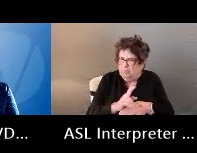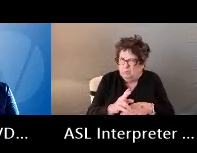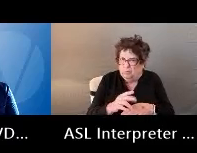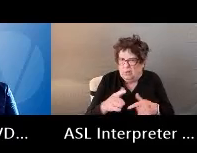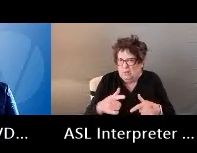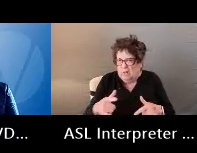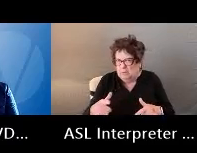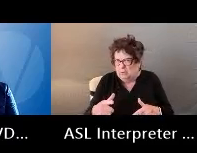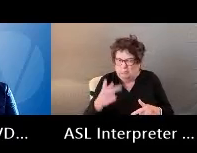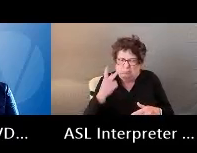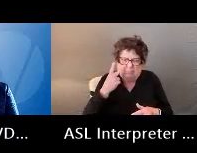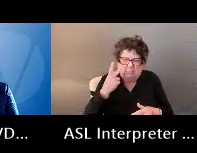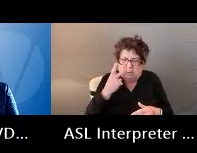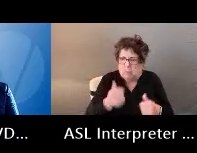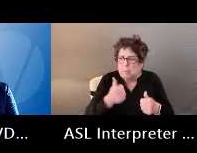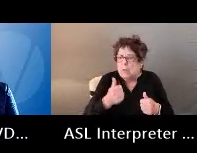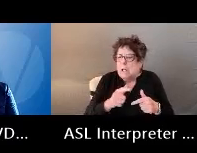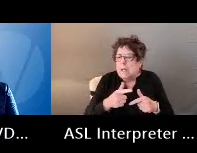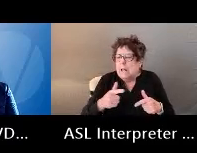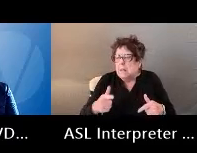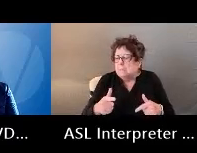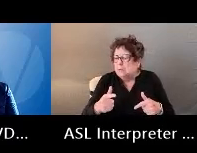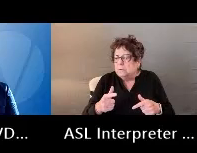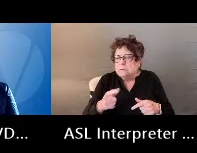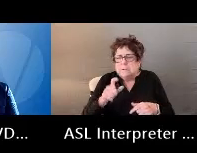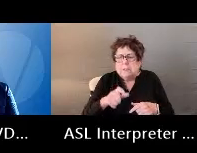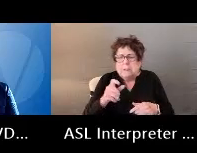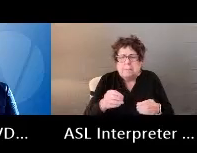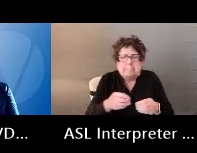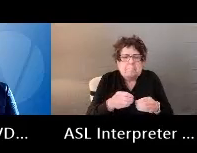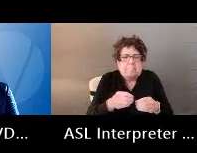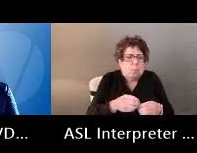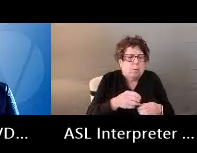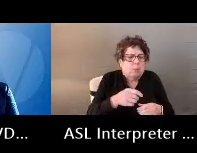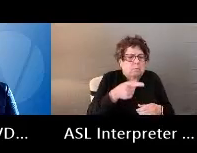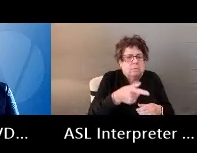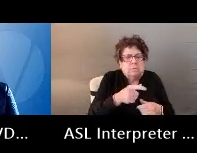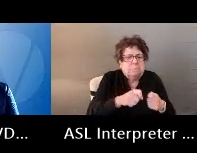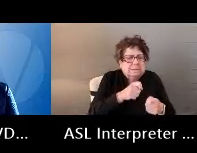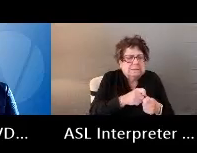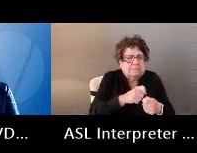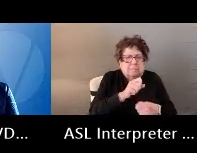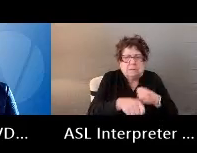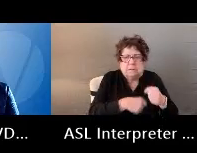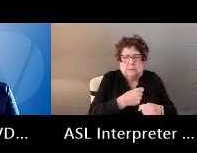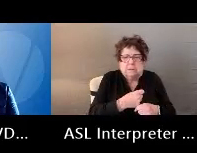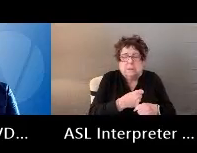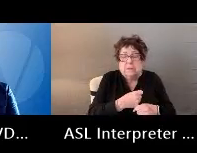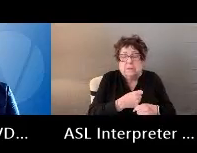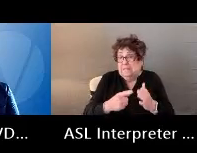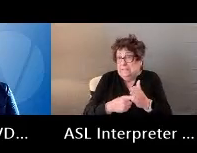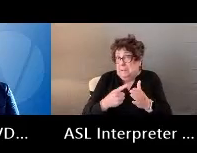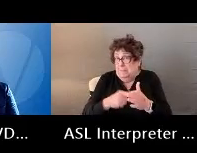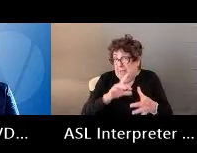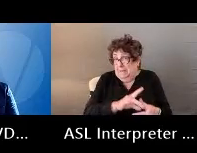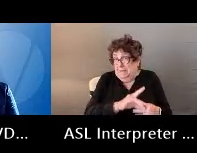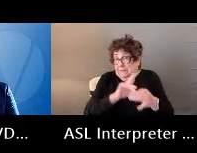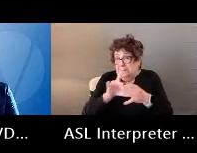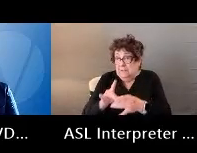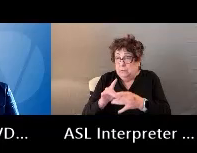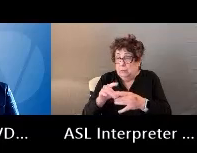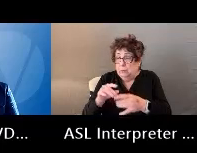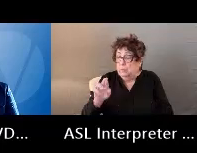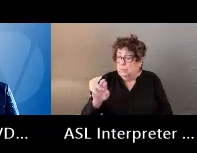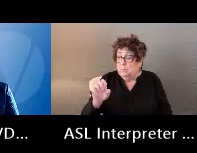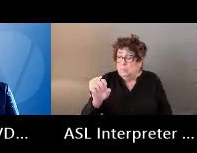for other years, and this sometimes attaches with the refugee population. If we have a large